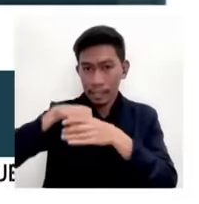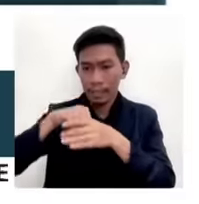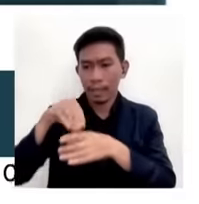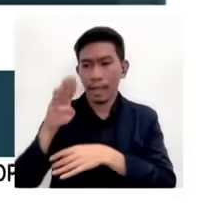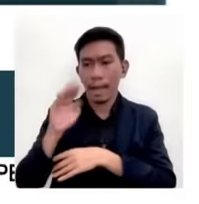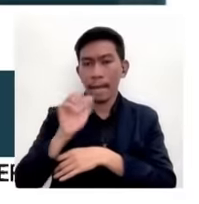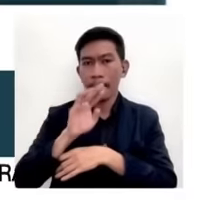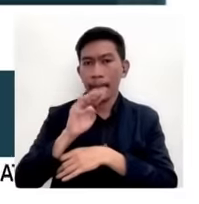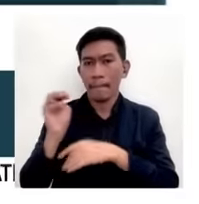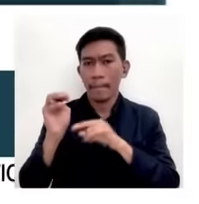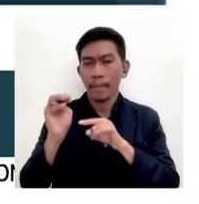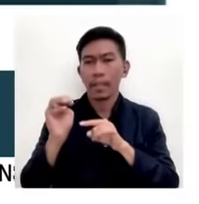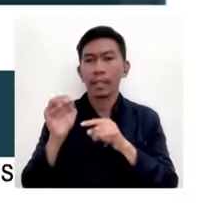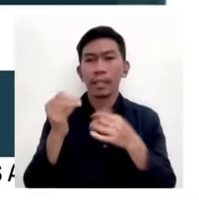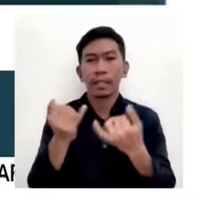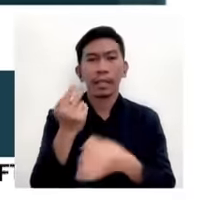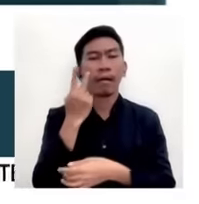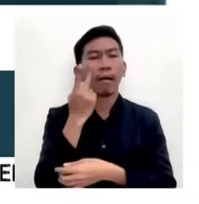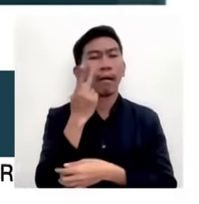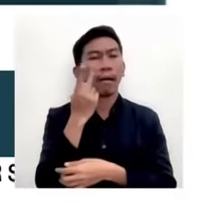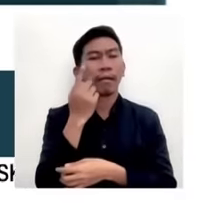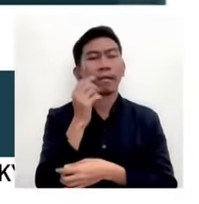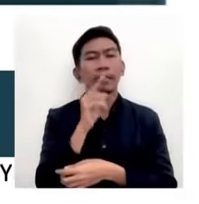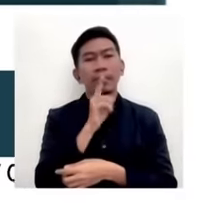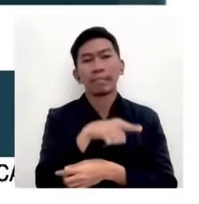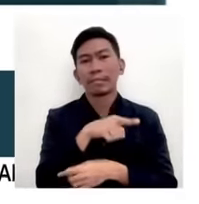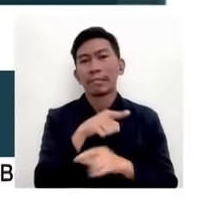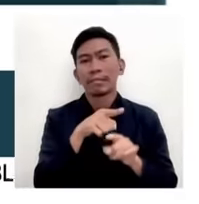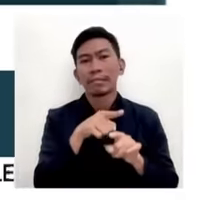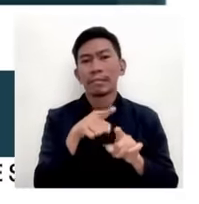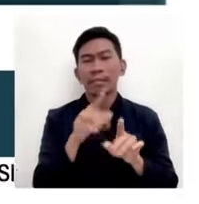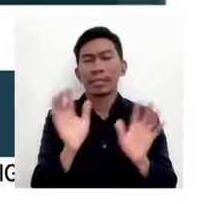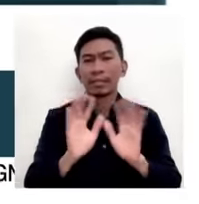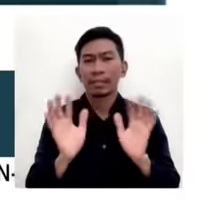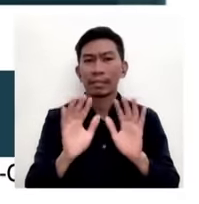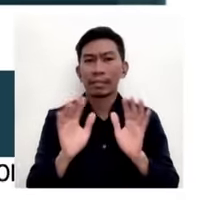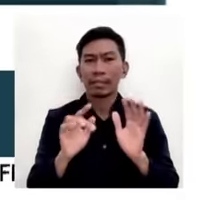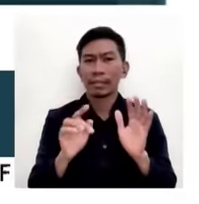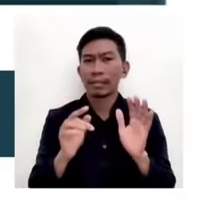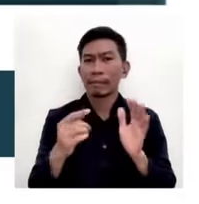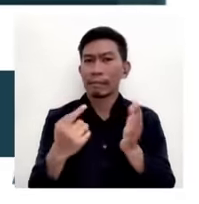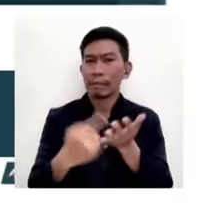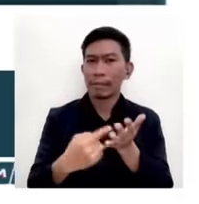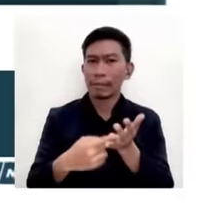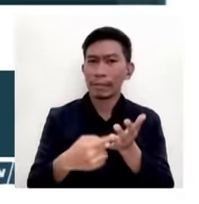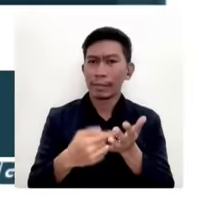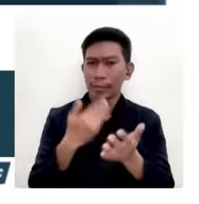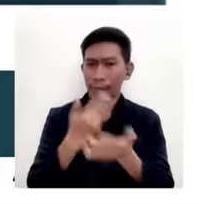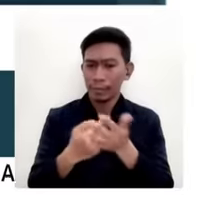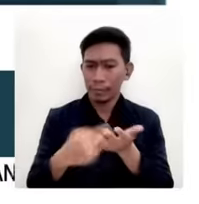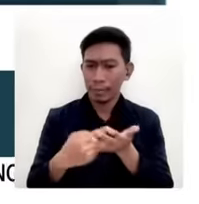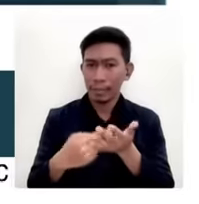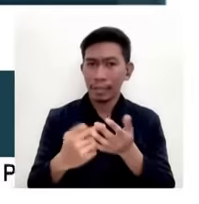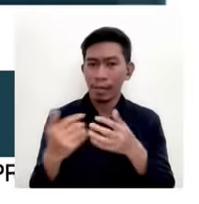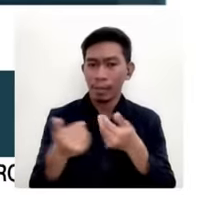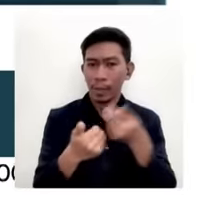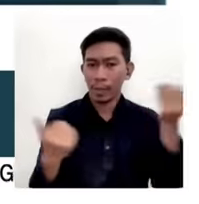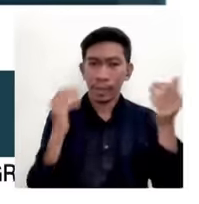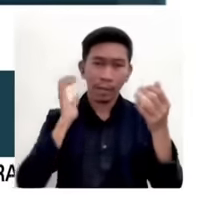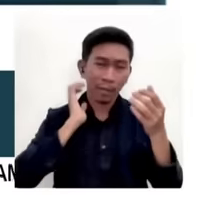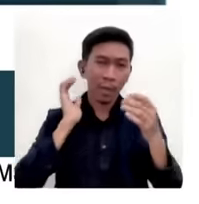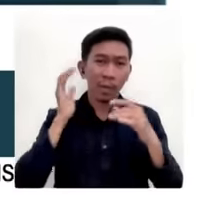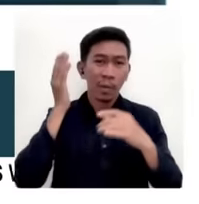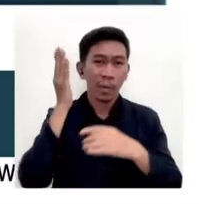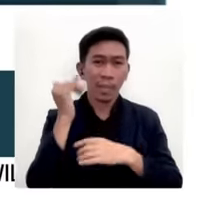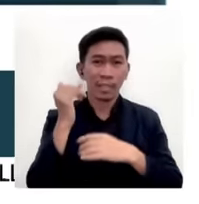nakikita natin na hindi talaga maganda yung pinag-uusapan yung secession ngayon, considering that of the external threats that we